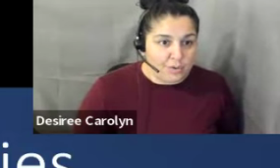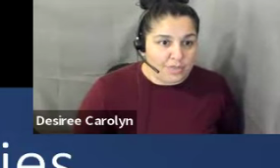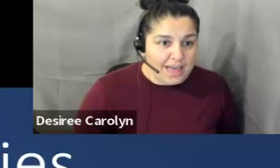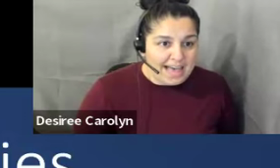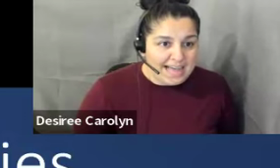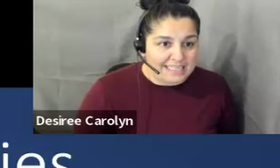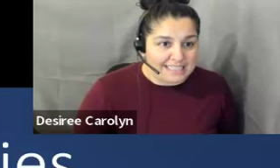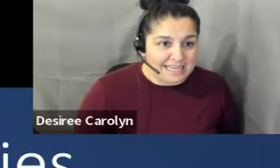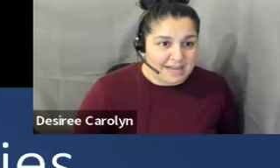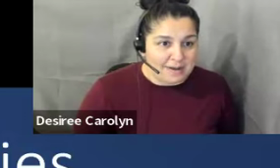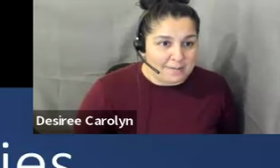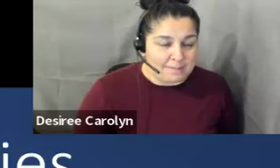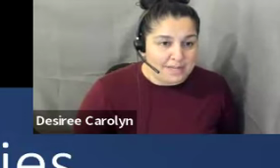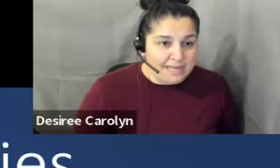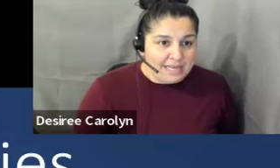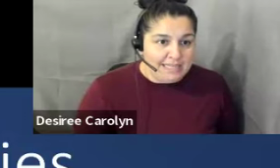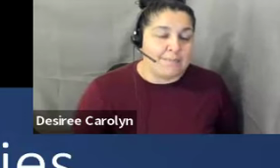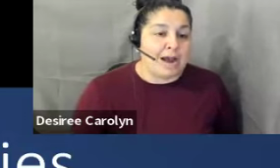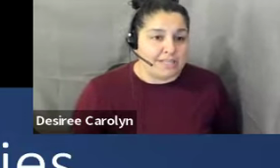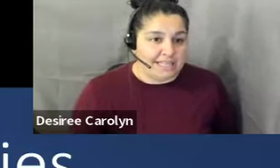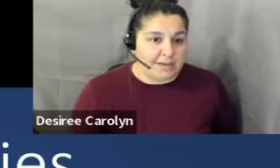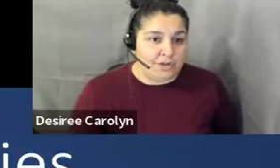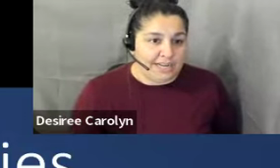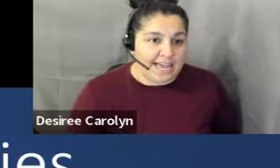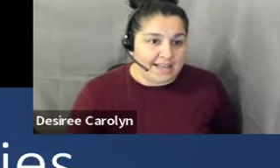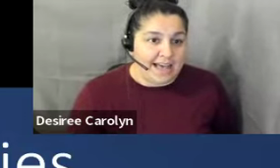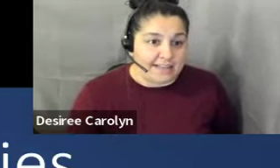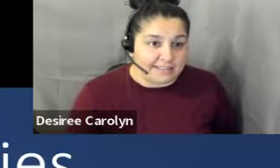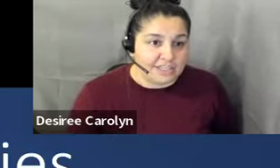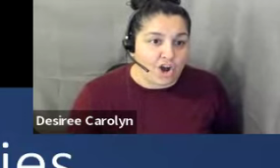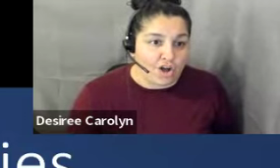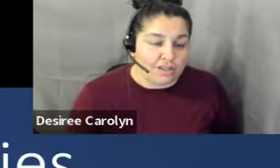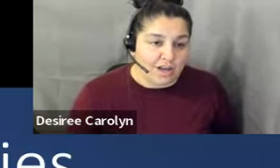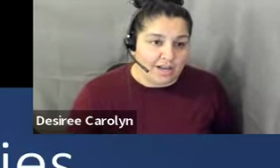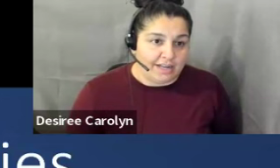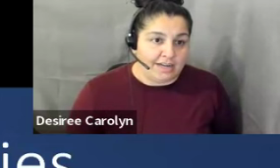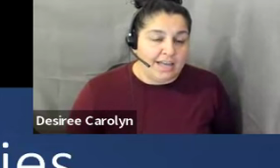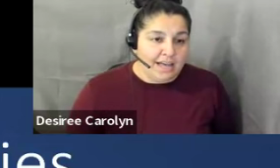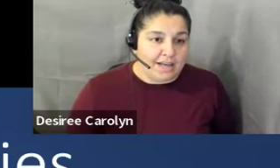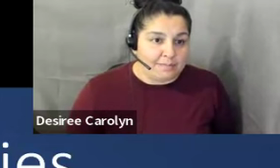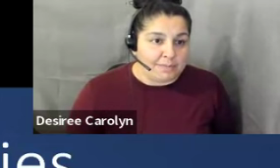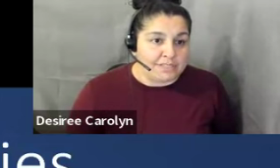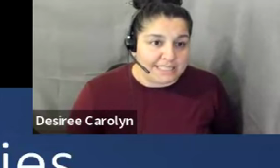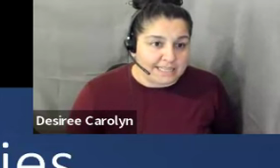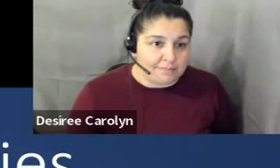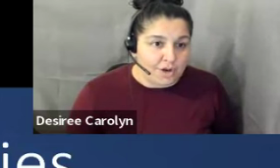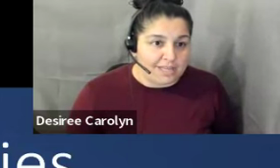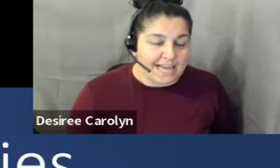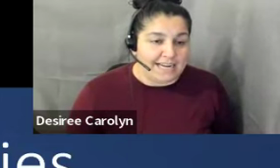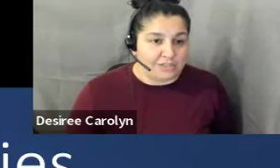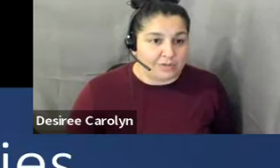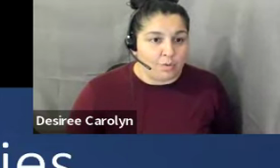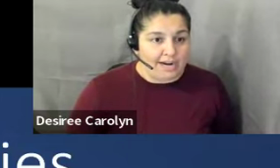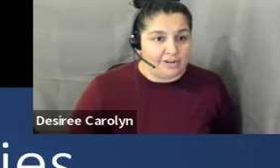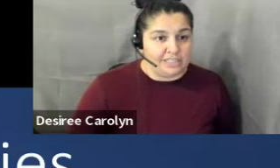So that is the power that the community has to call on people and to let them know